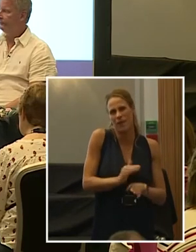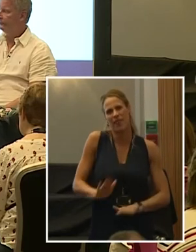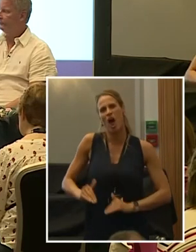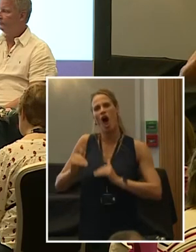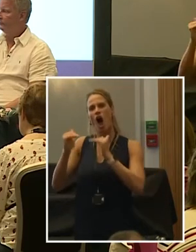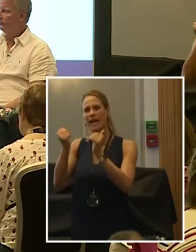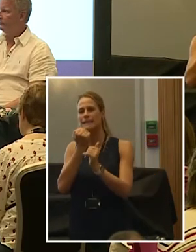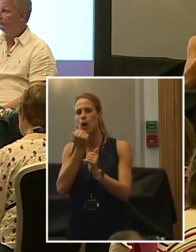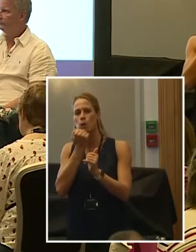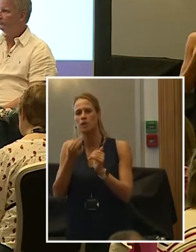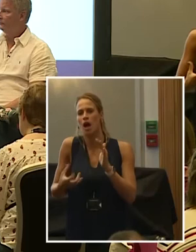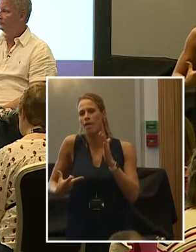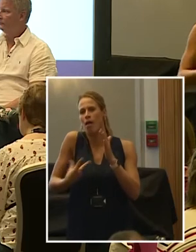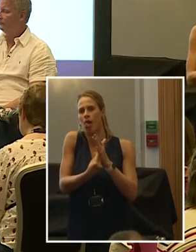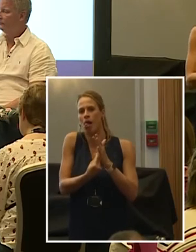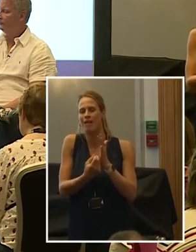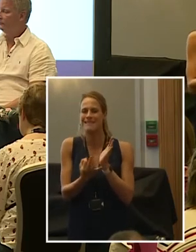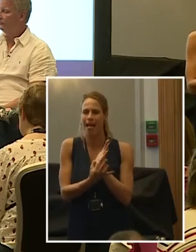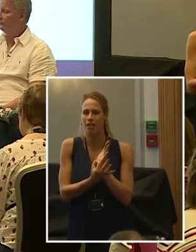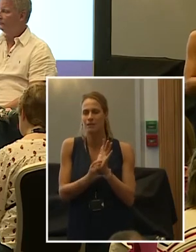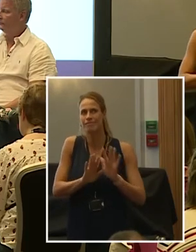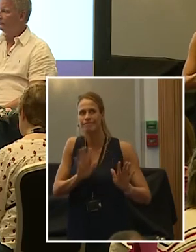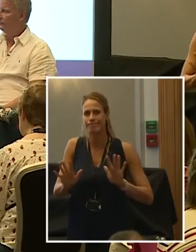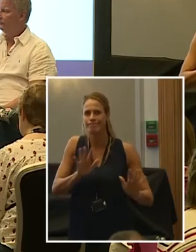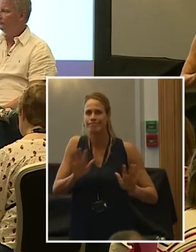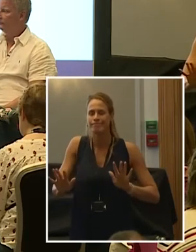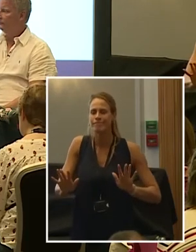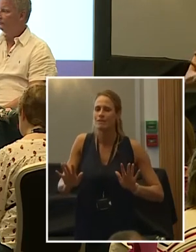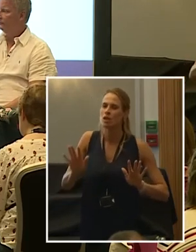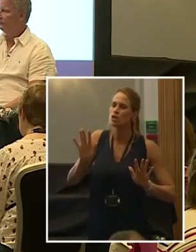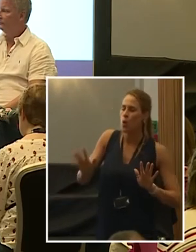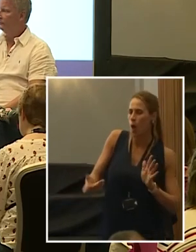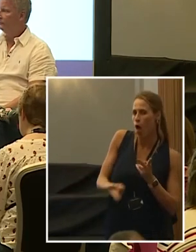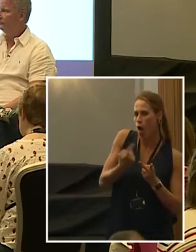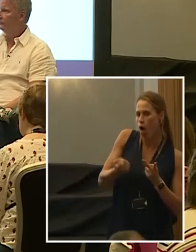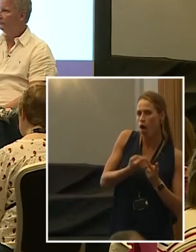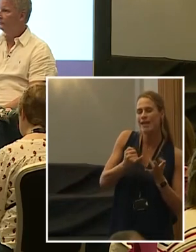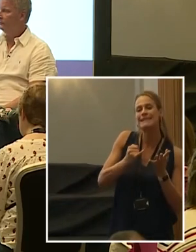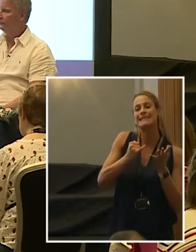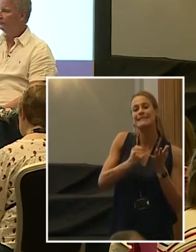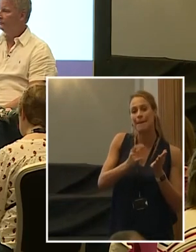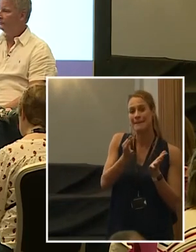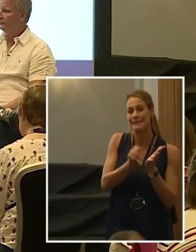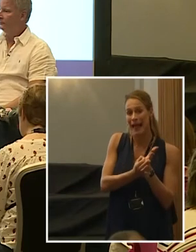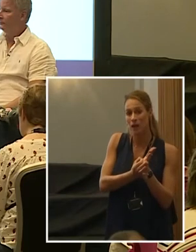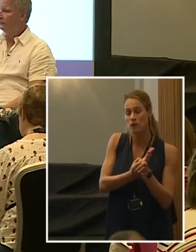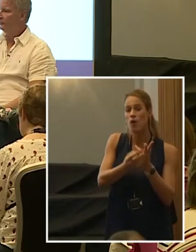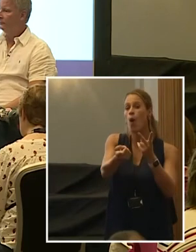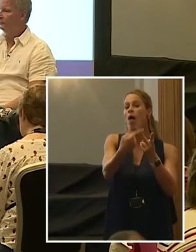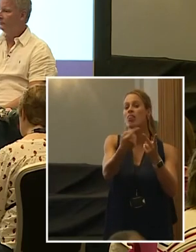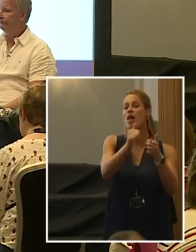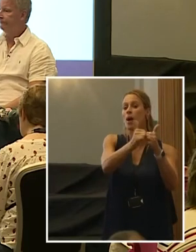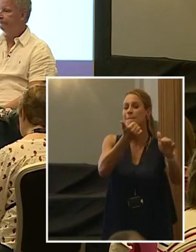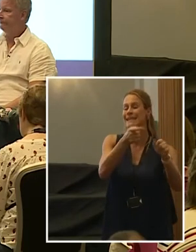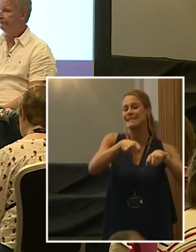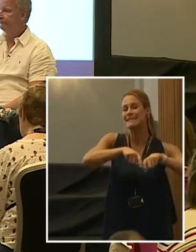So for that specific bit, not so much, but there are other stem cell related trials ongoing from other companies using different